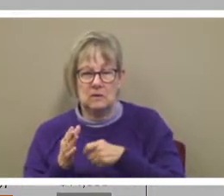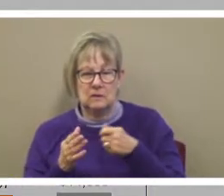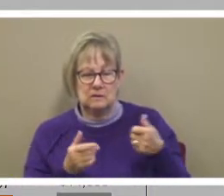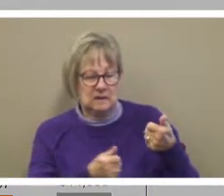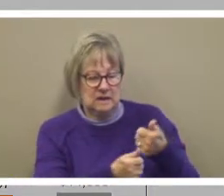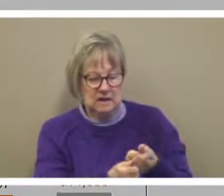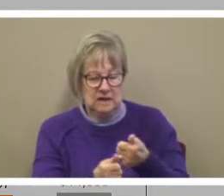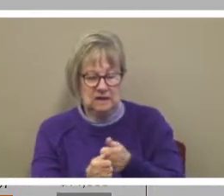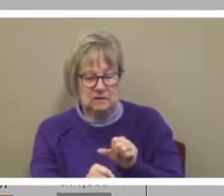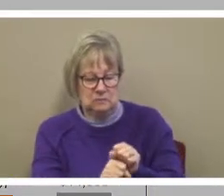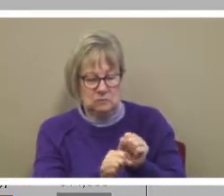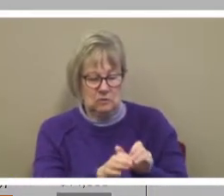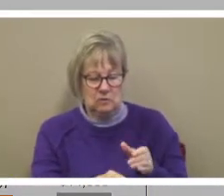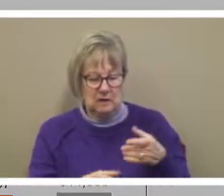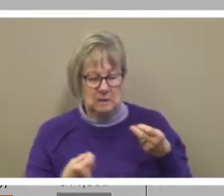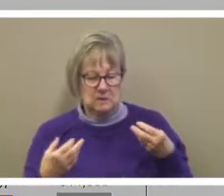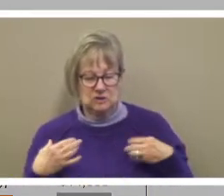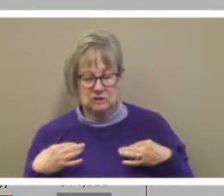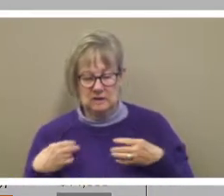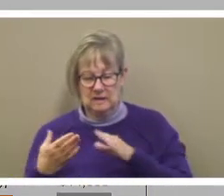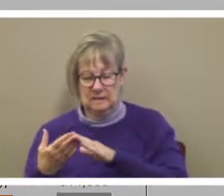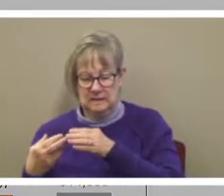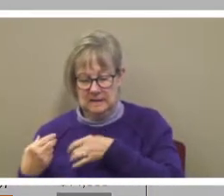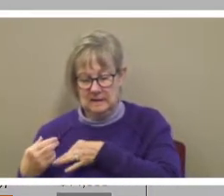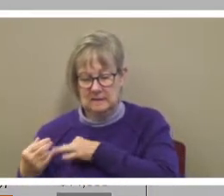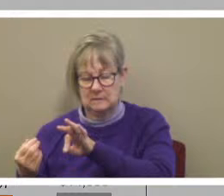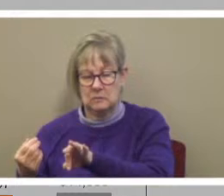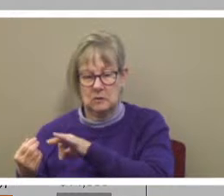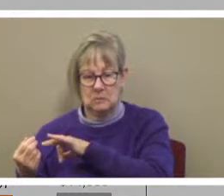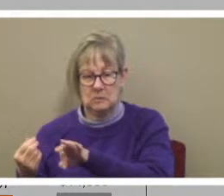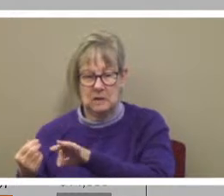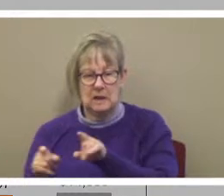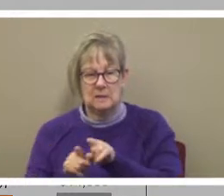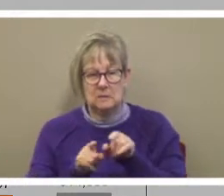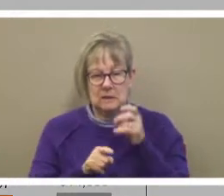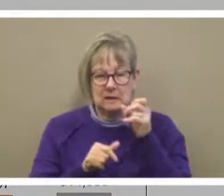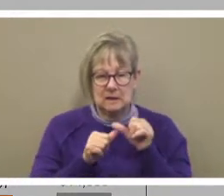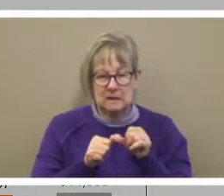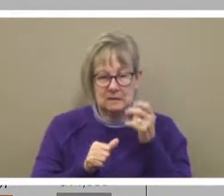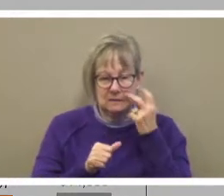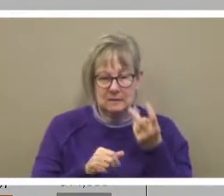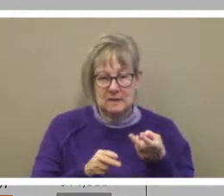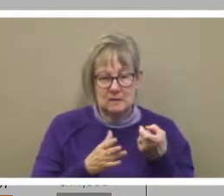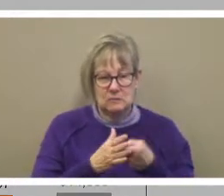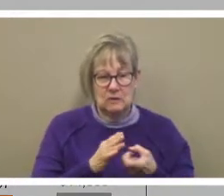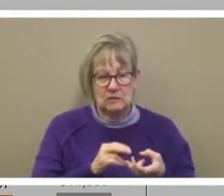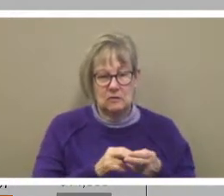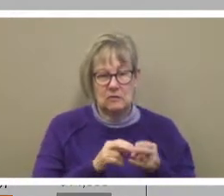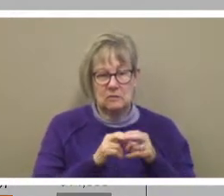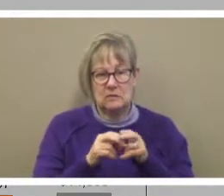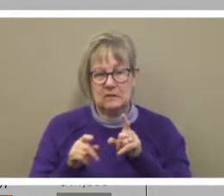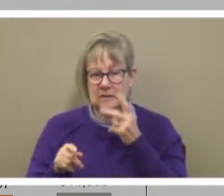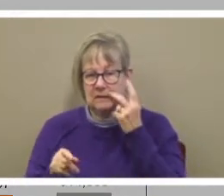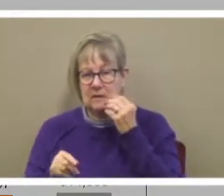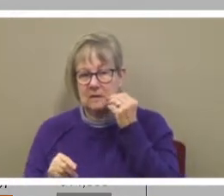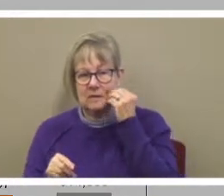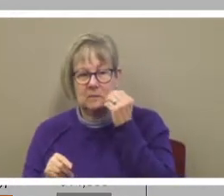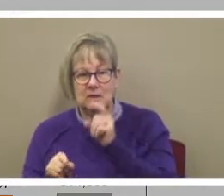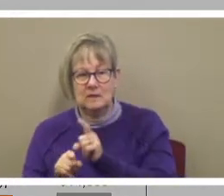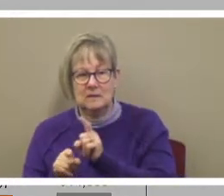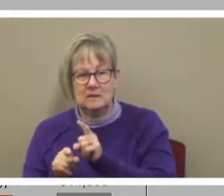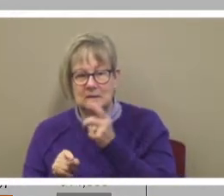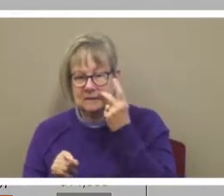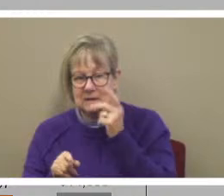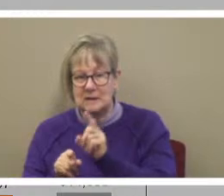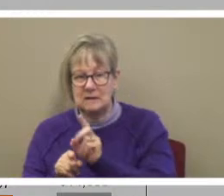And so these are all major cost drivers because we continue to see prices go up as you're seeing it at home, as you're seeing as consumers, we're